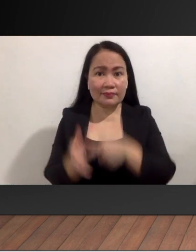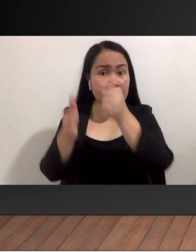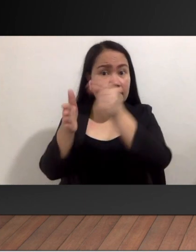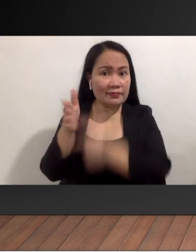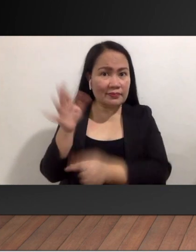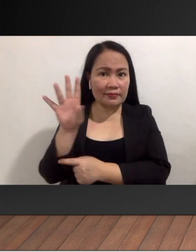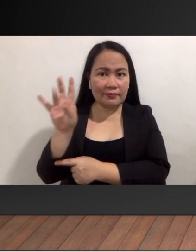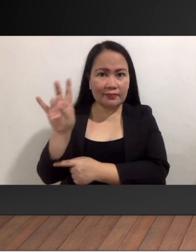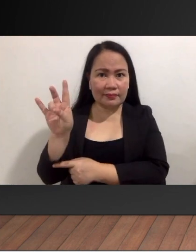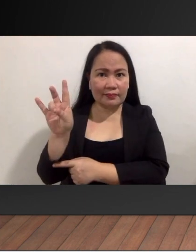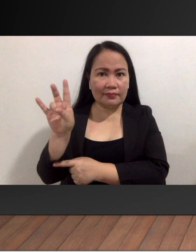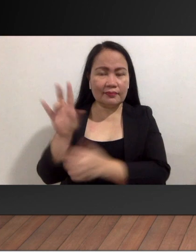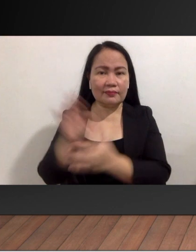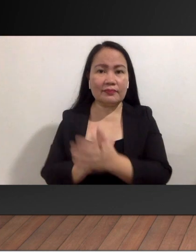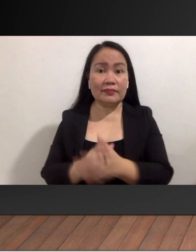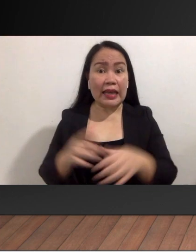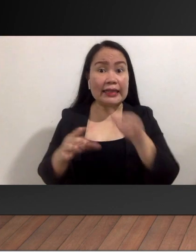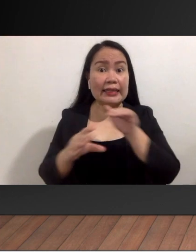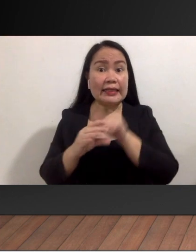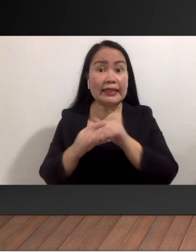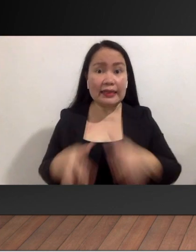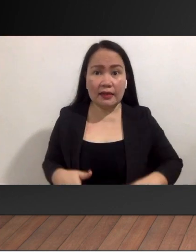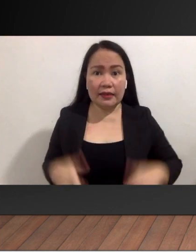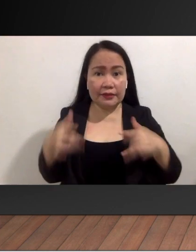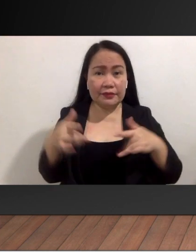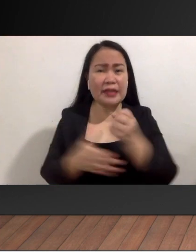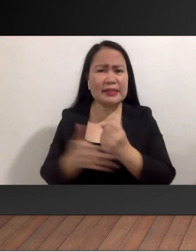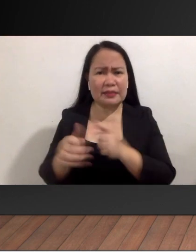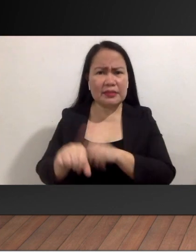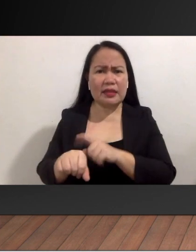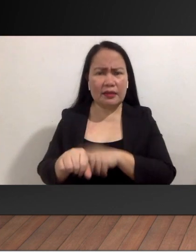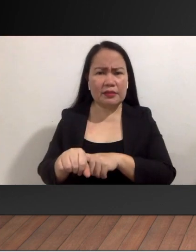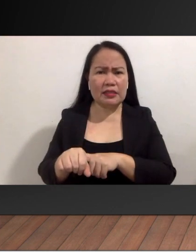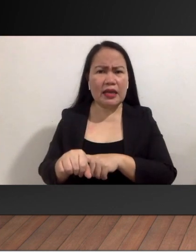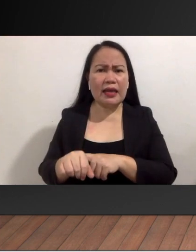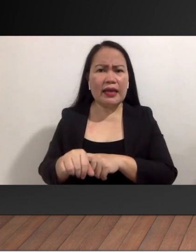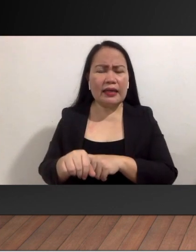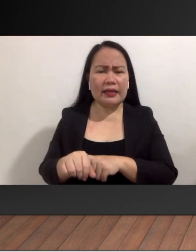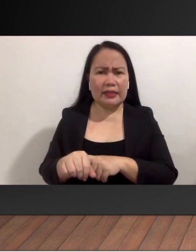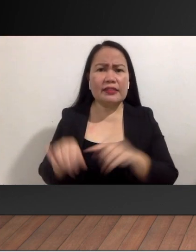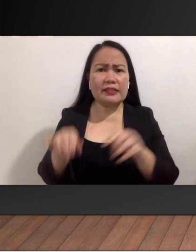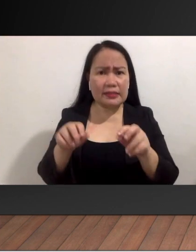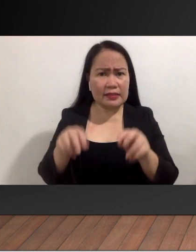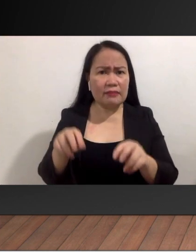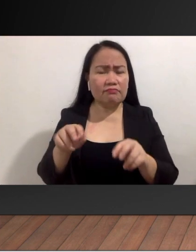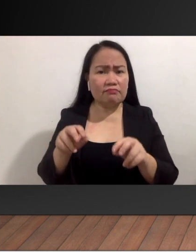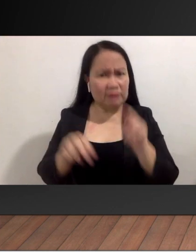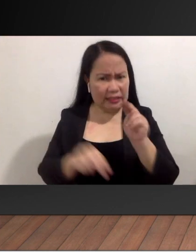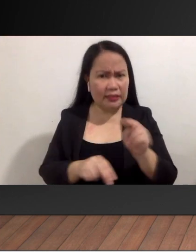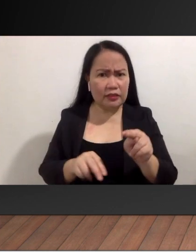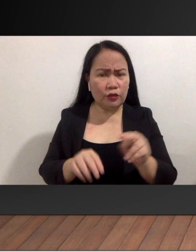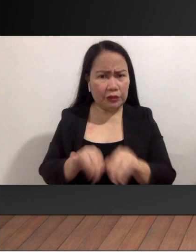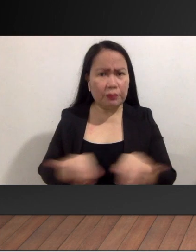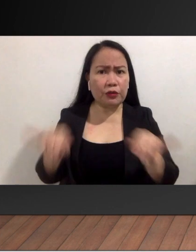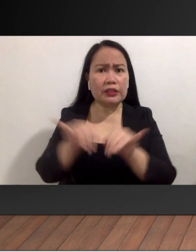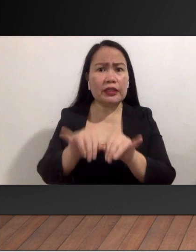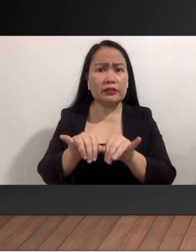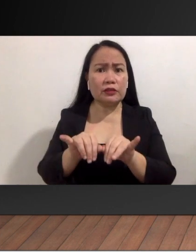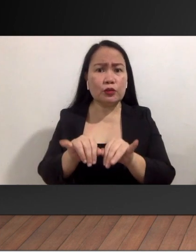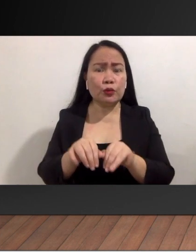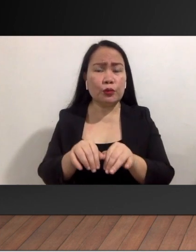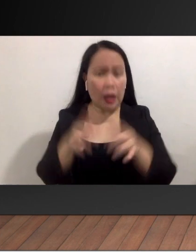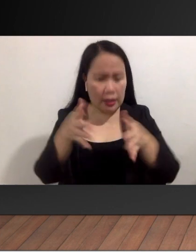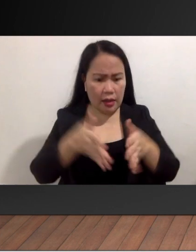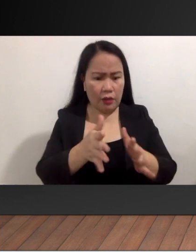of Chapter 7. In life, sometimes it is necessary to tolerate and put